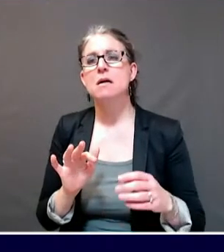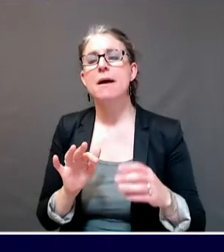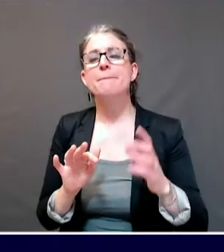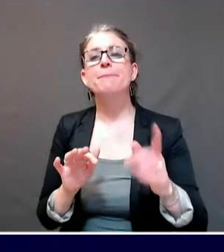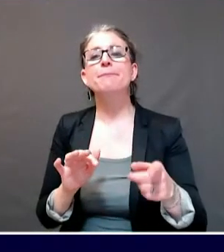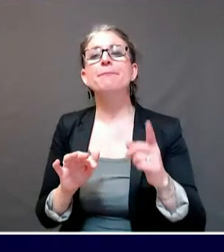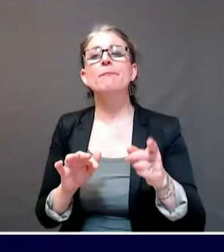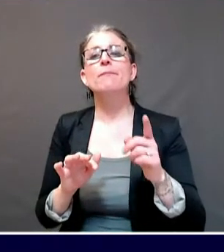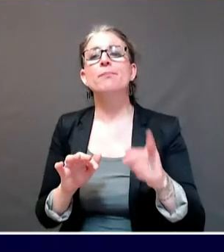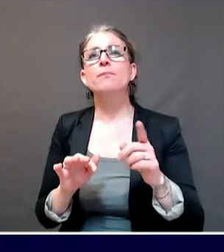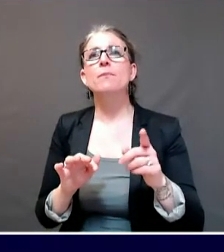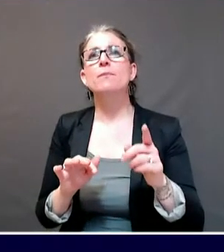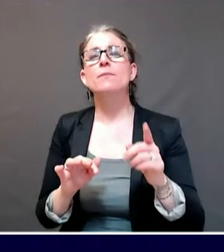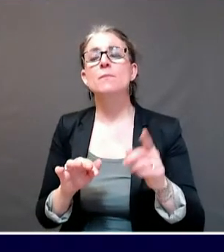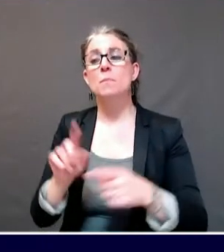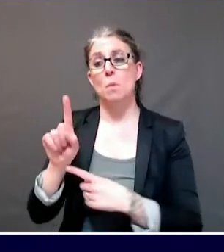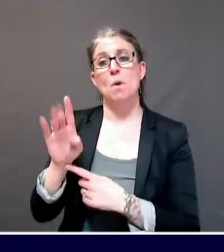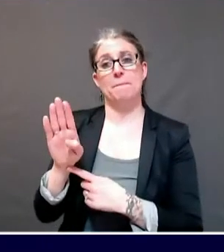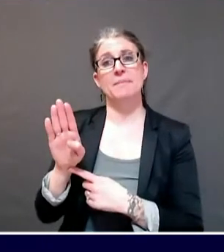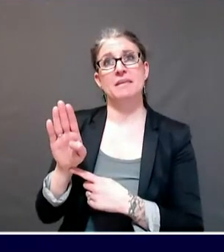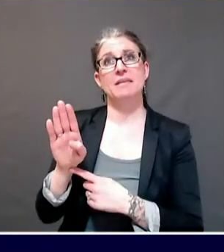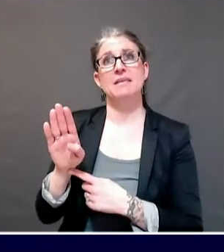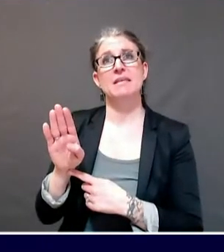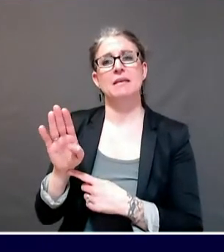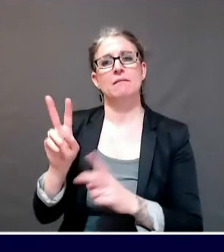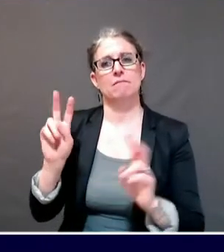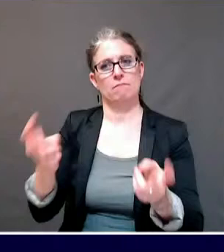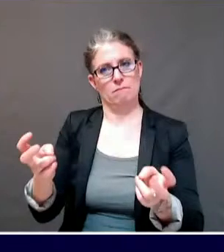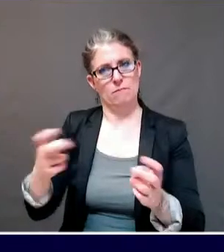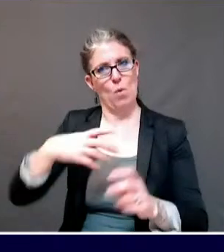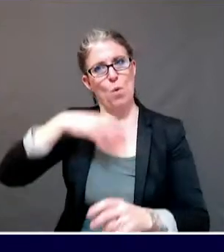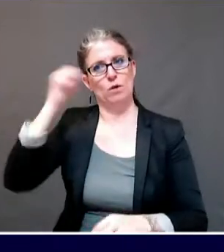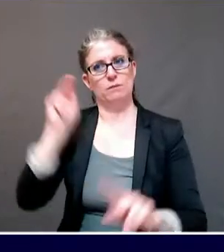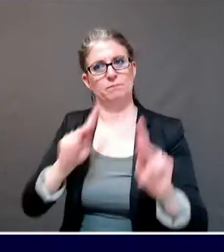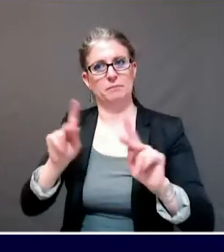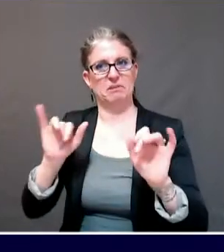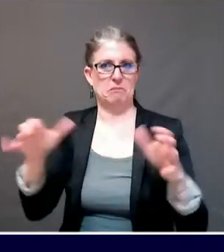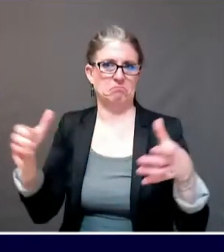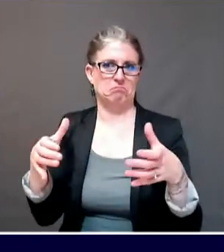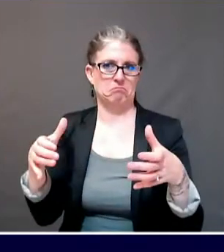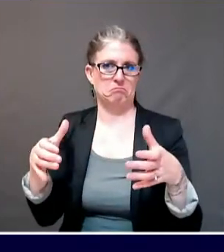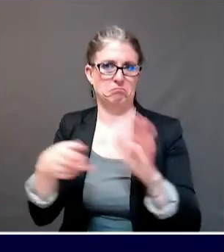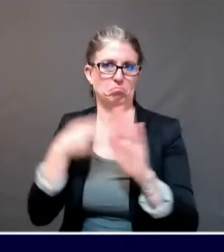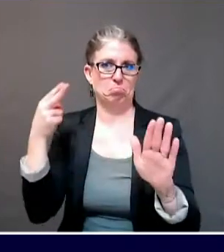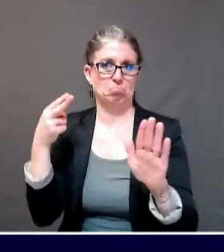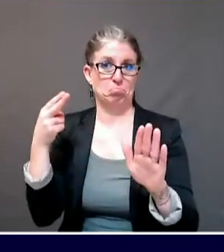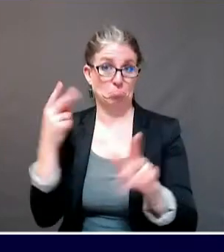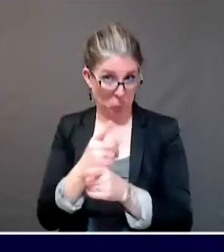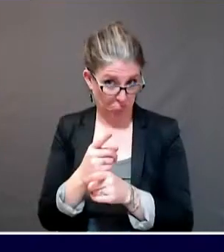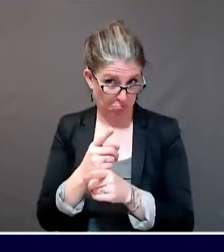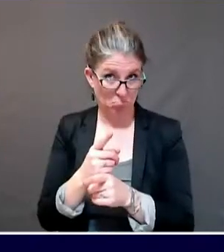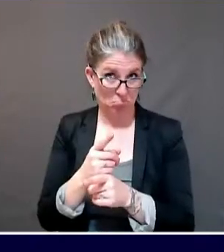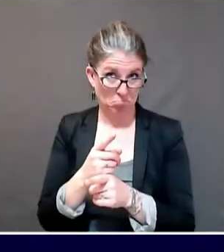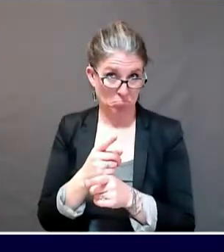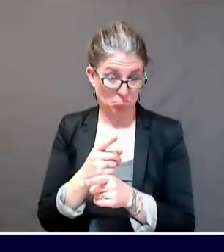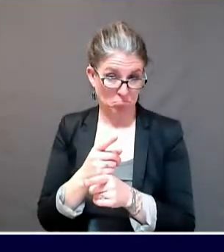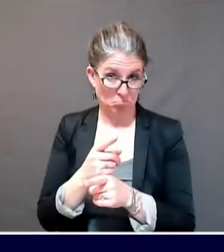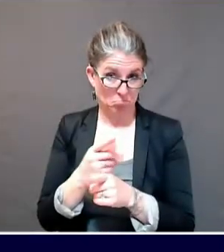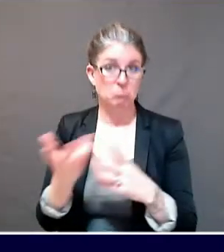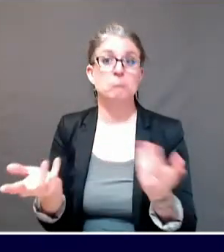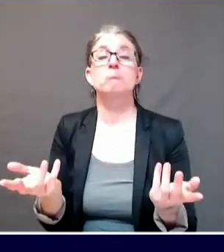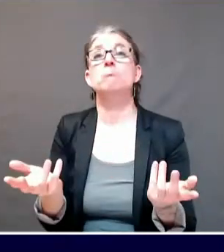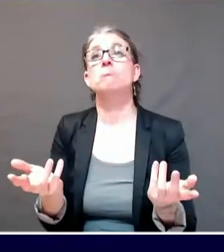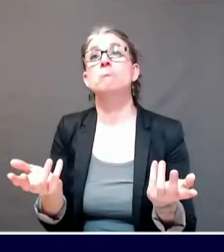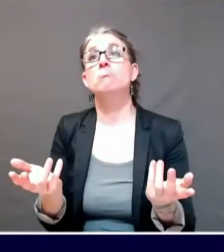1B. So in other words, if you're of a certain age, you may get the vaccine, even though you're in the same